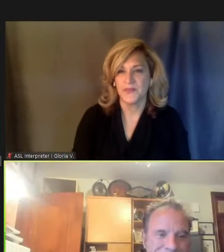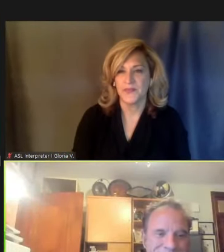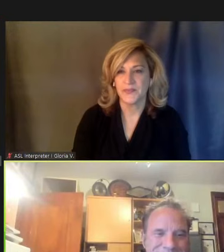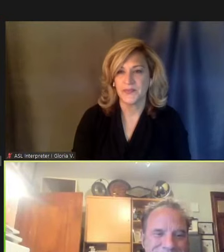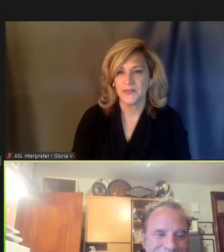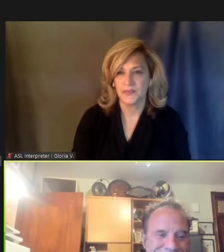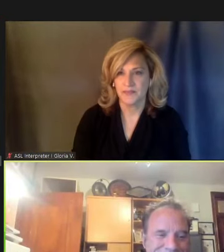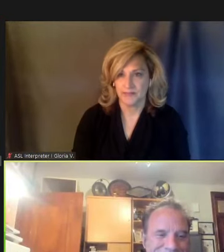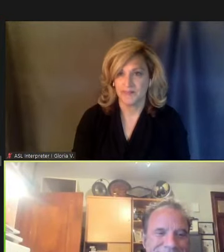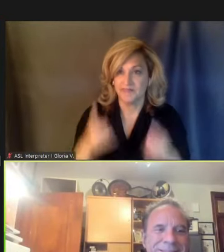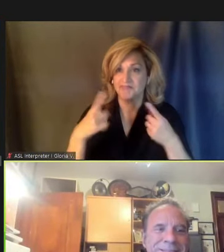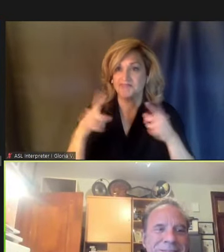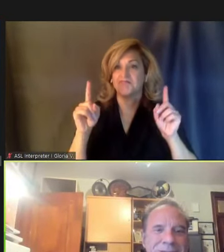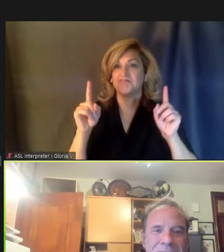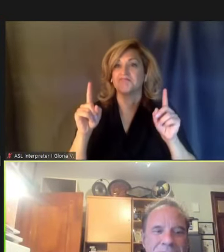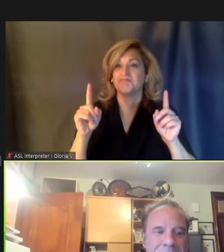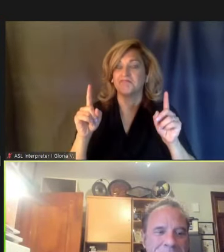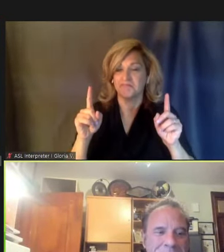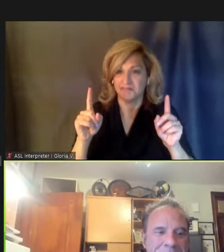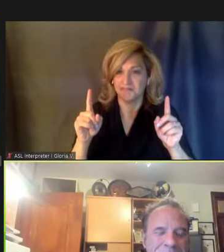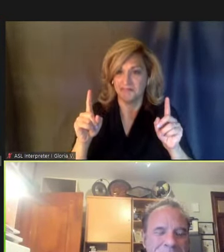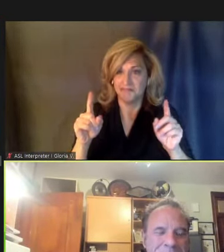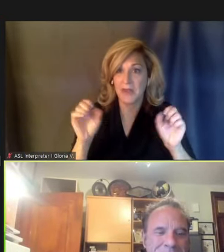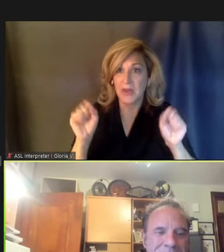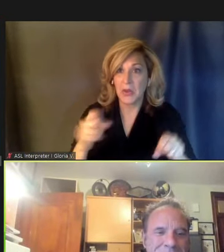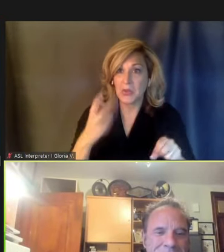There we go. Can you see me?